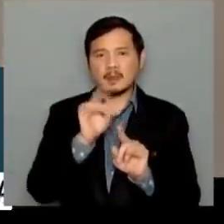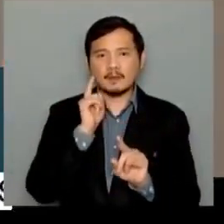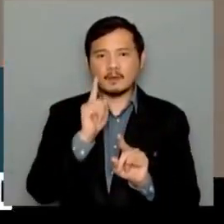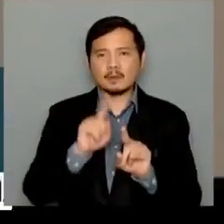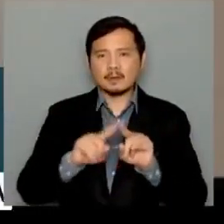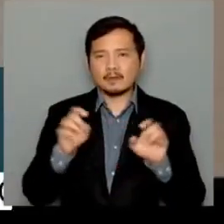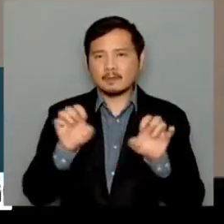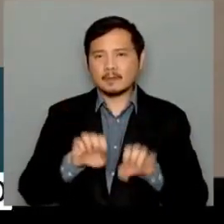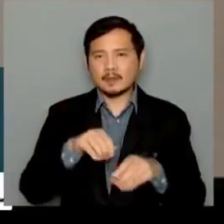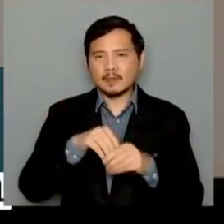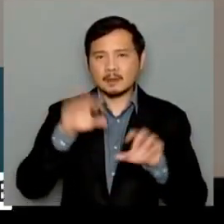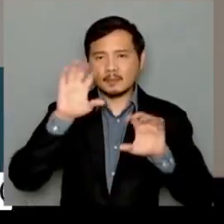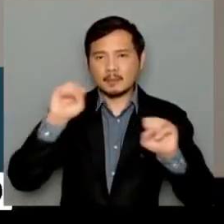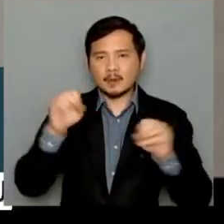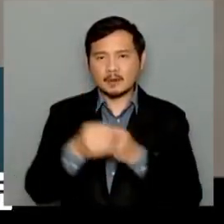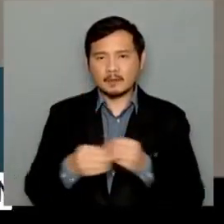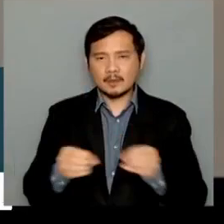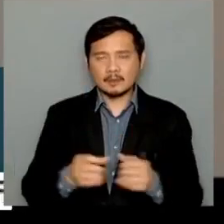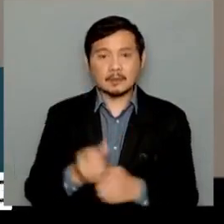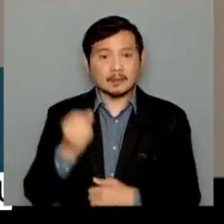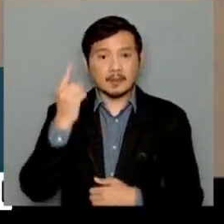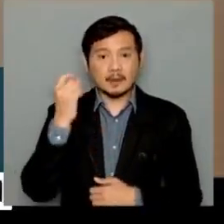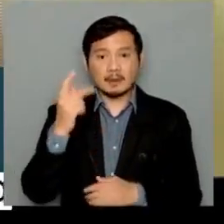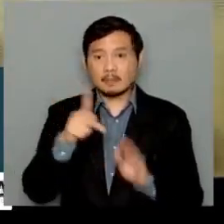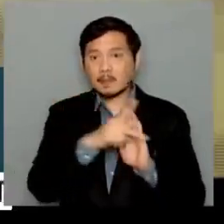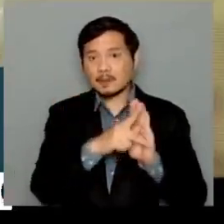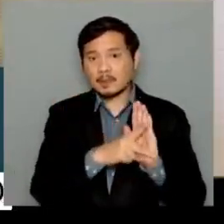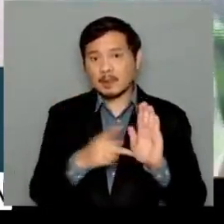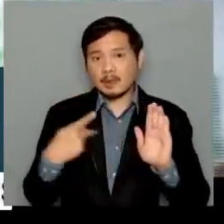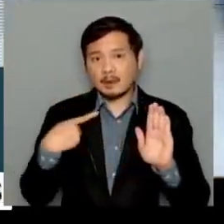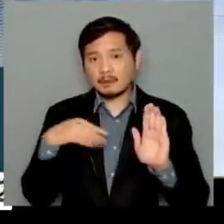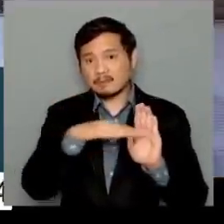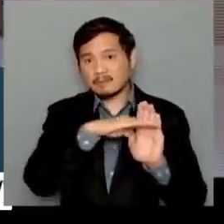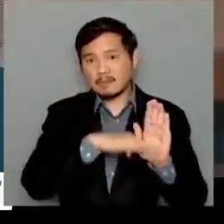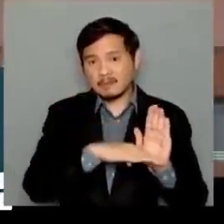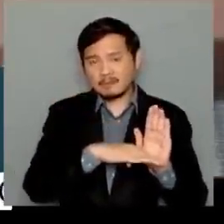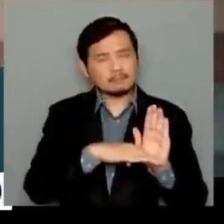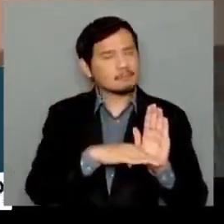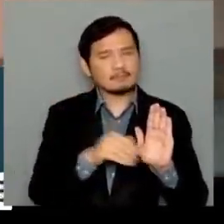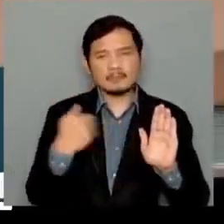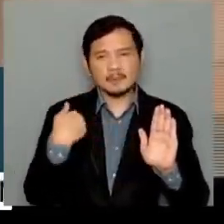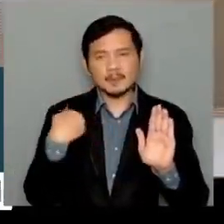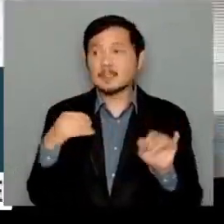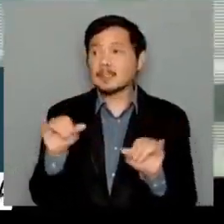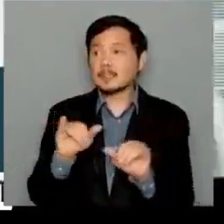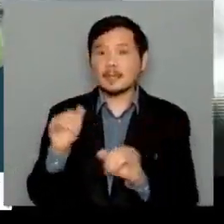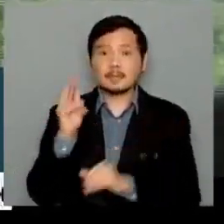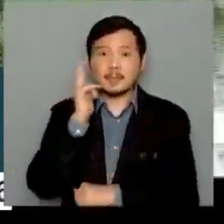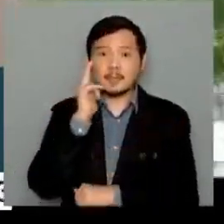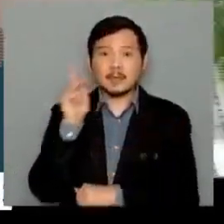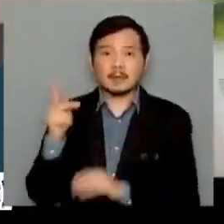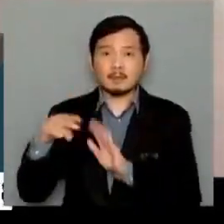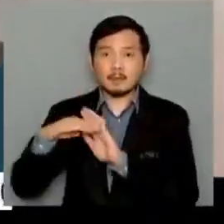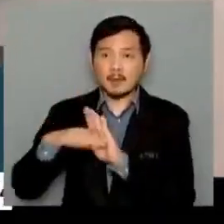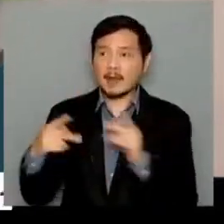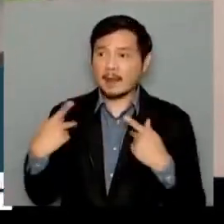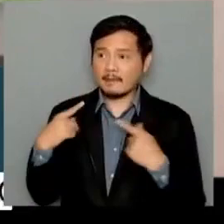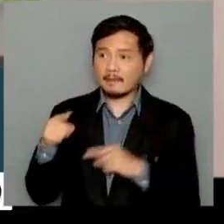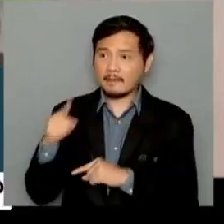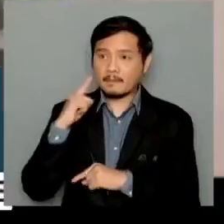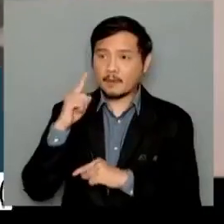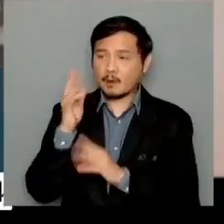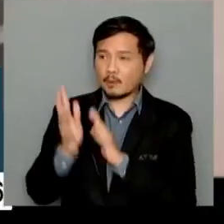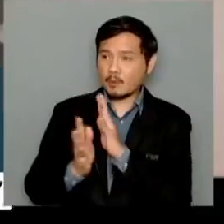no policy yet, much like the previous Duterte administration had before, on how celebrations or